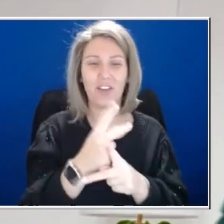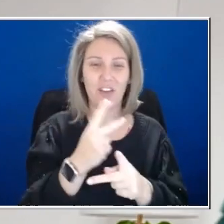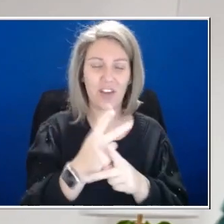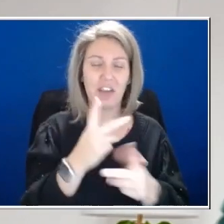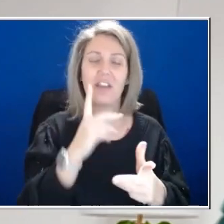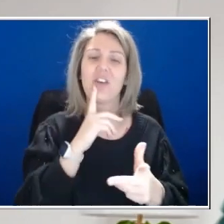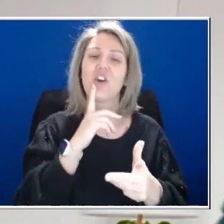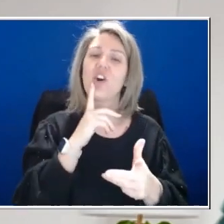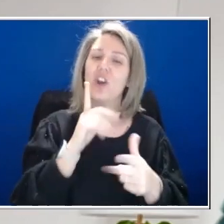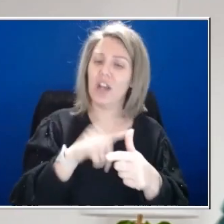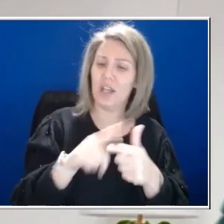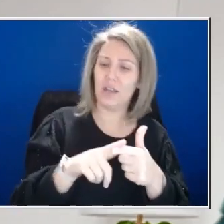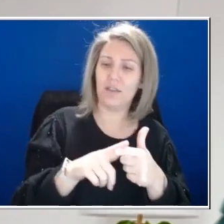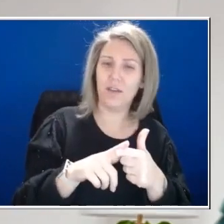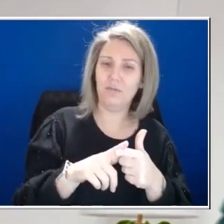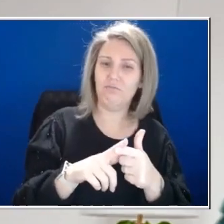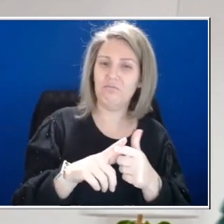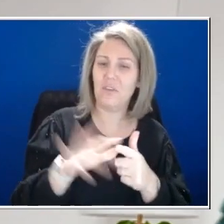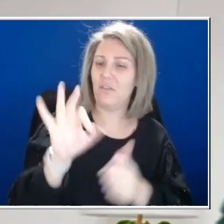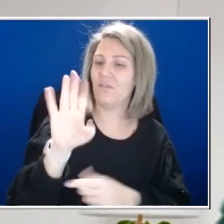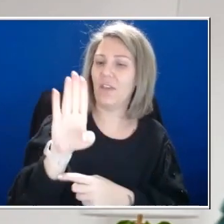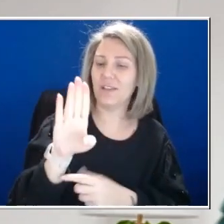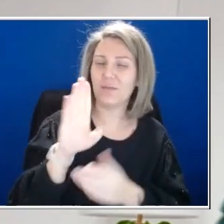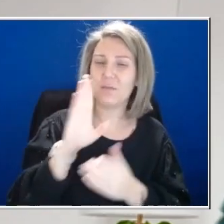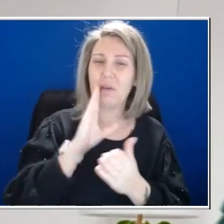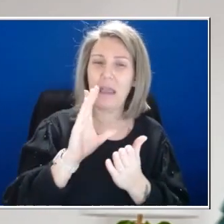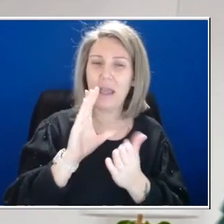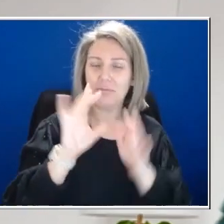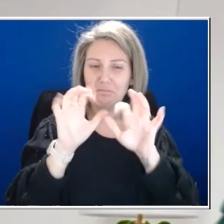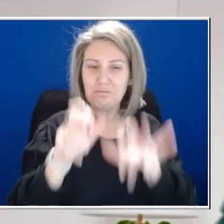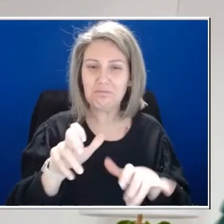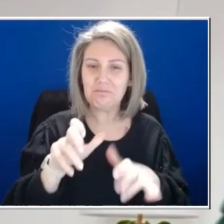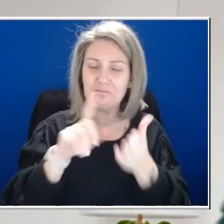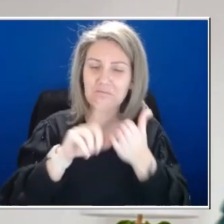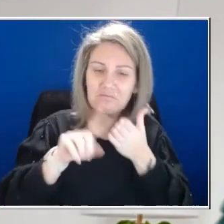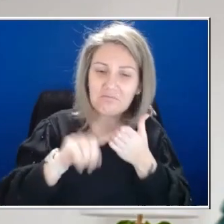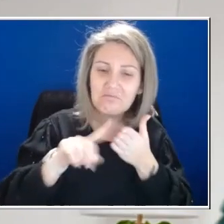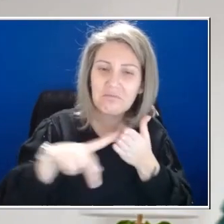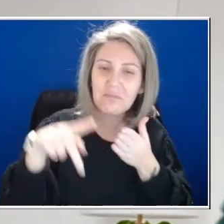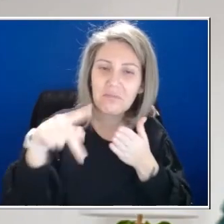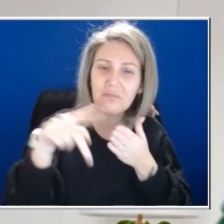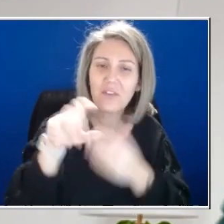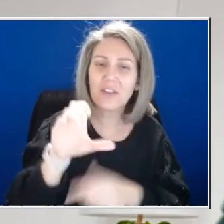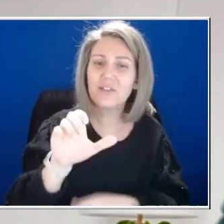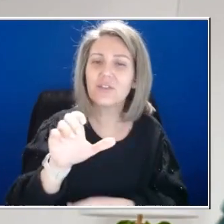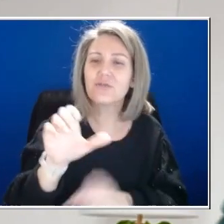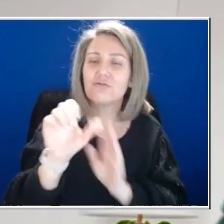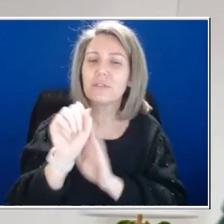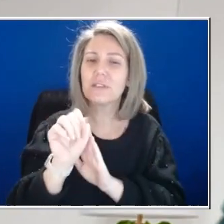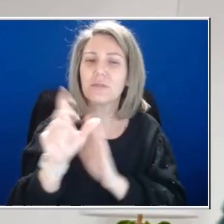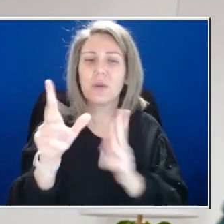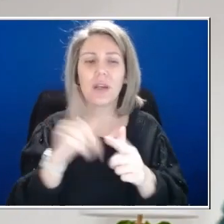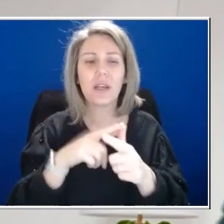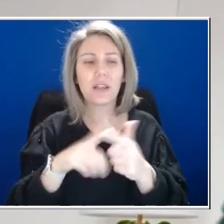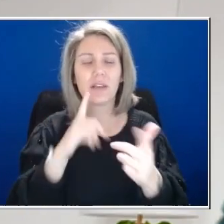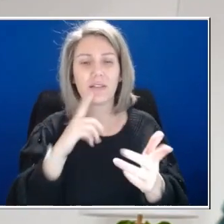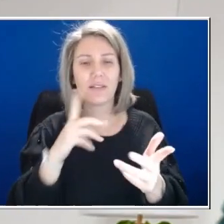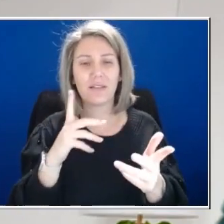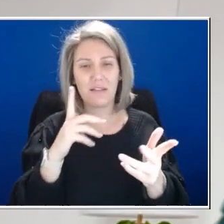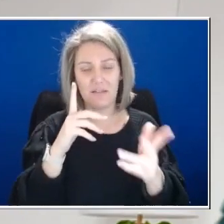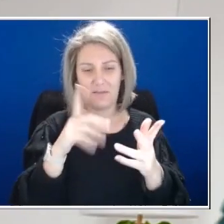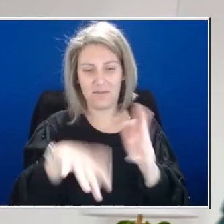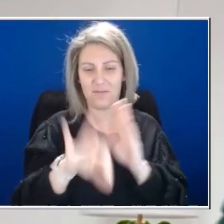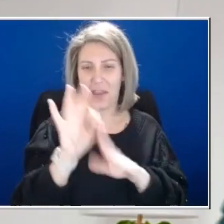Facebook and I started searching the pelvic congestion syndrome. And that's when I found the various different